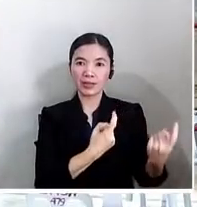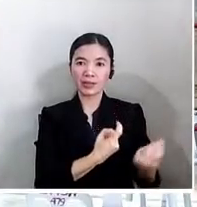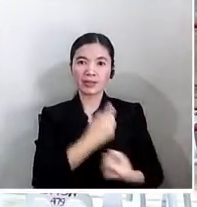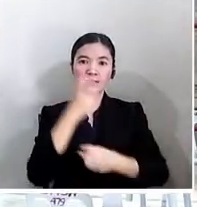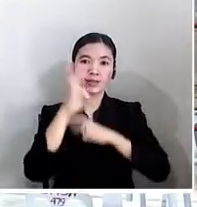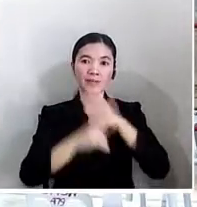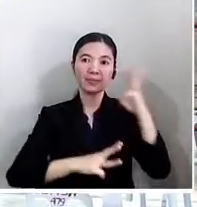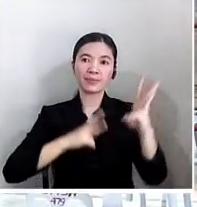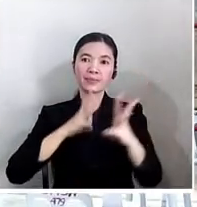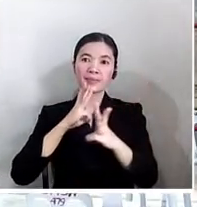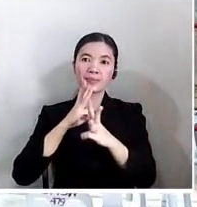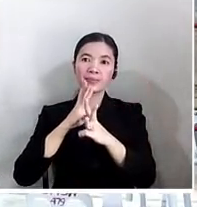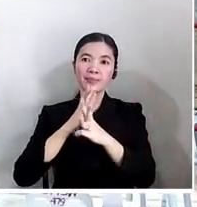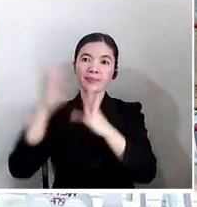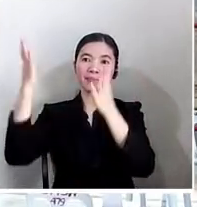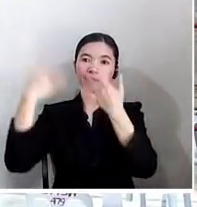have